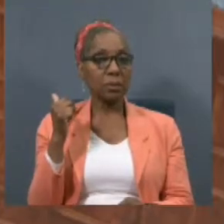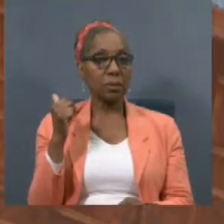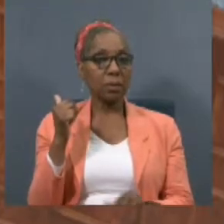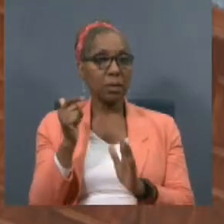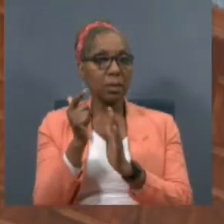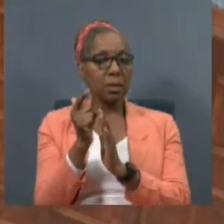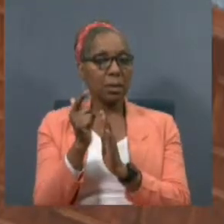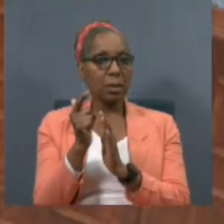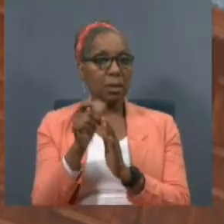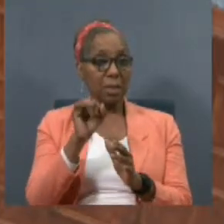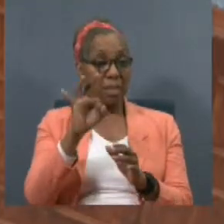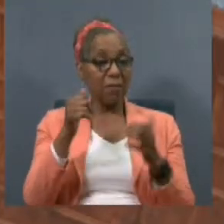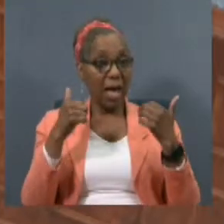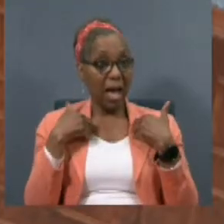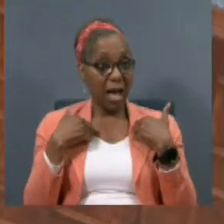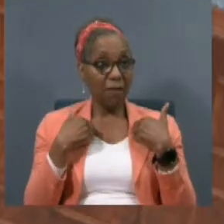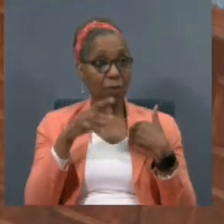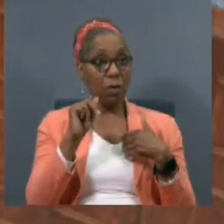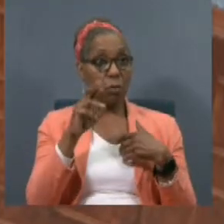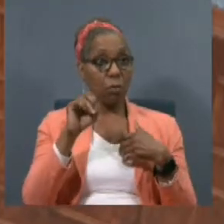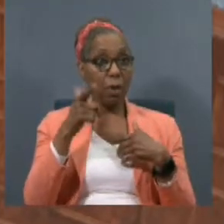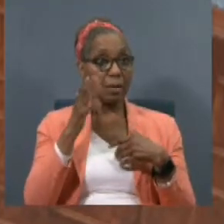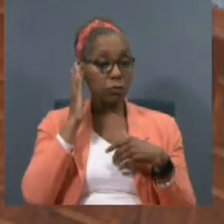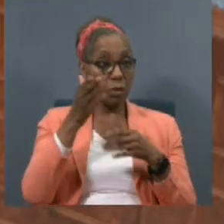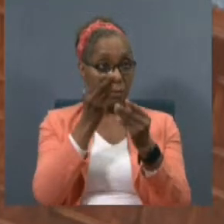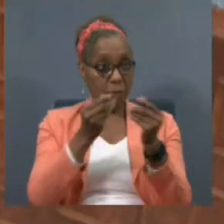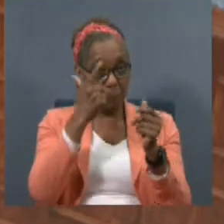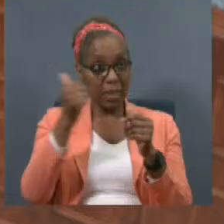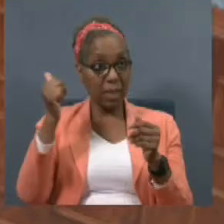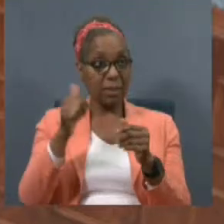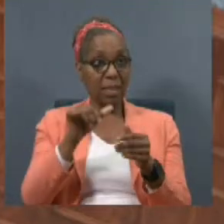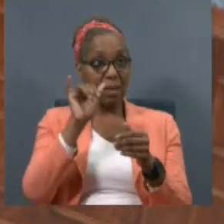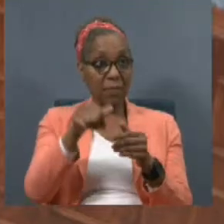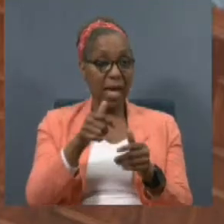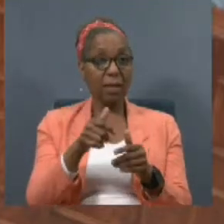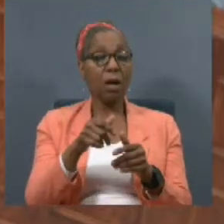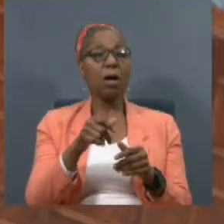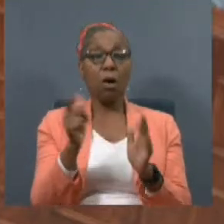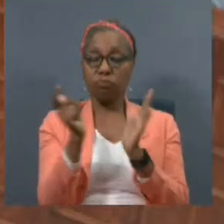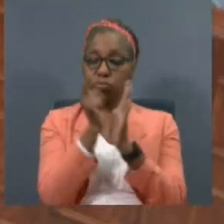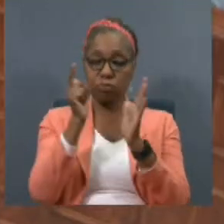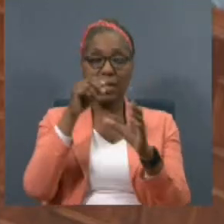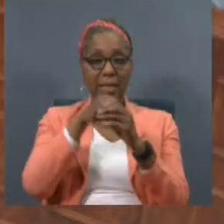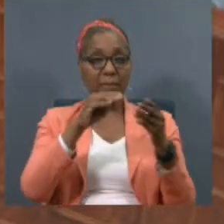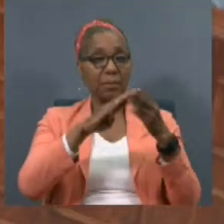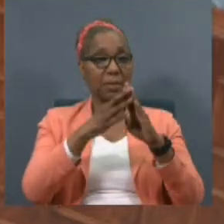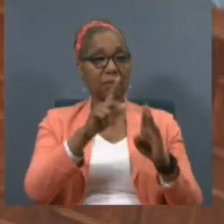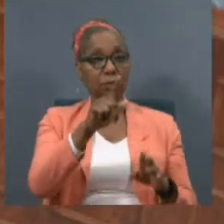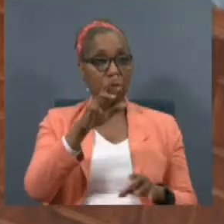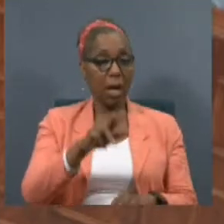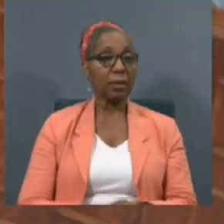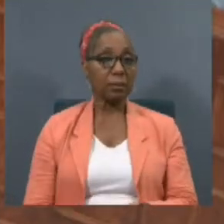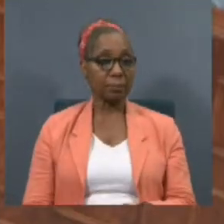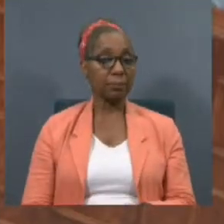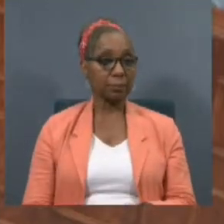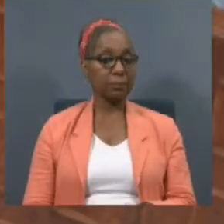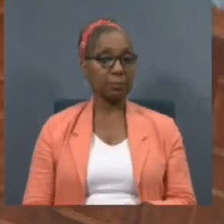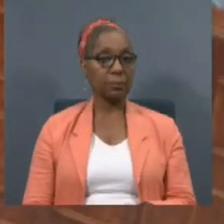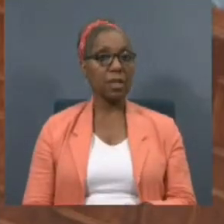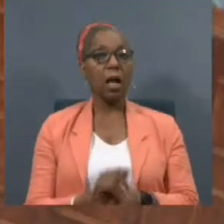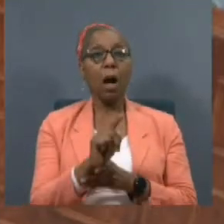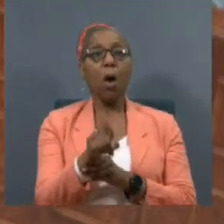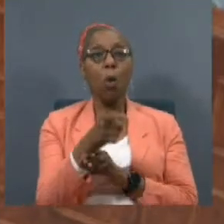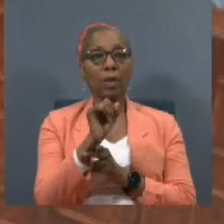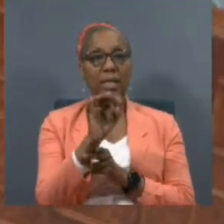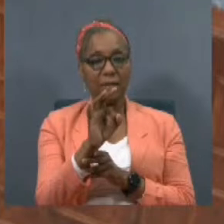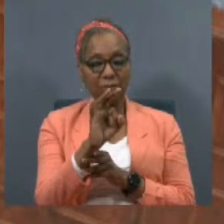So what now? If there's a shooting range out there, that'll go away real fast because shooting ranges are illegal in the city limits of Little Rock. So. Only if it's in the